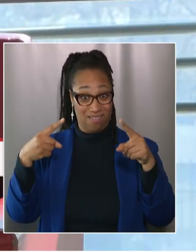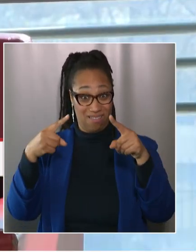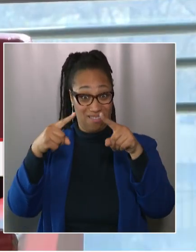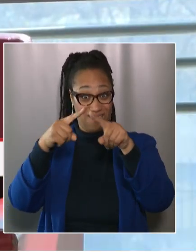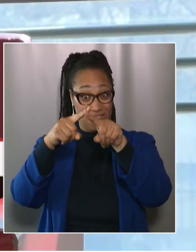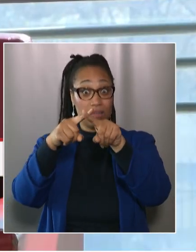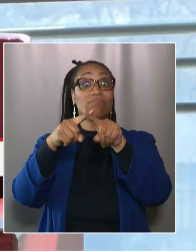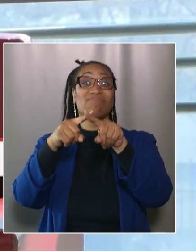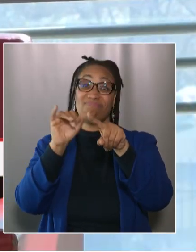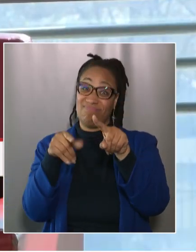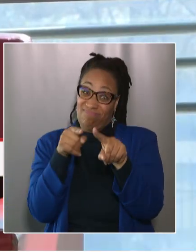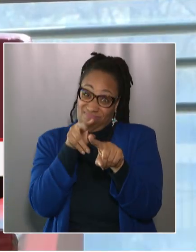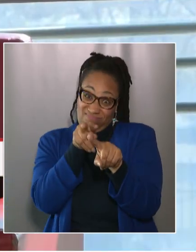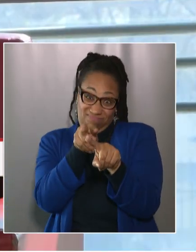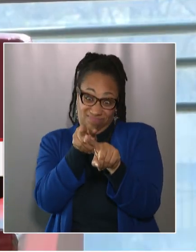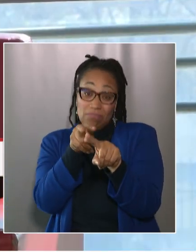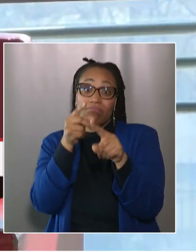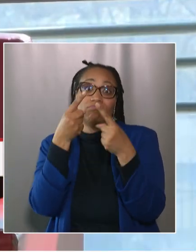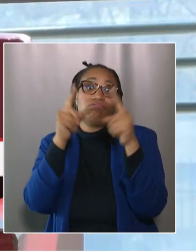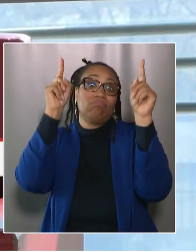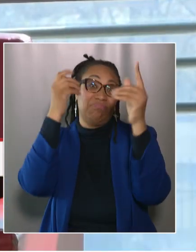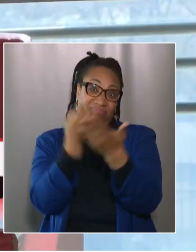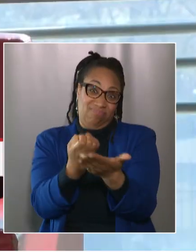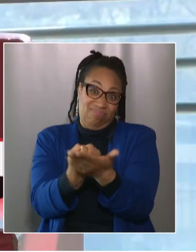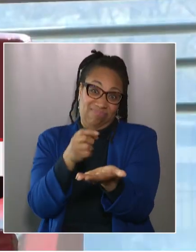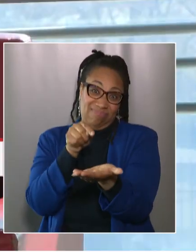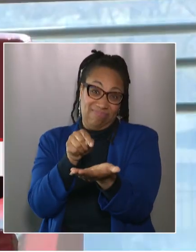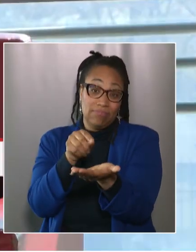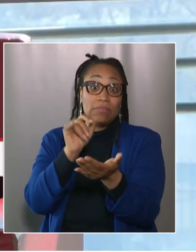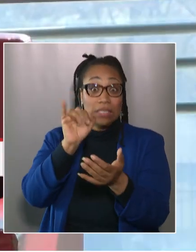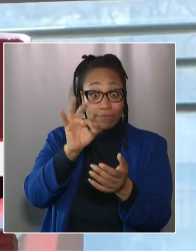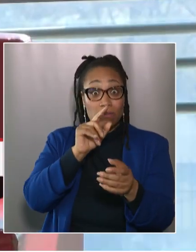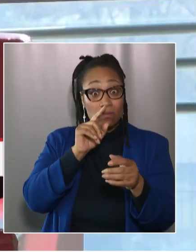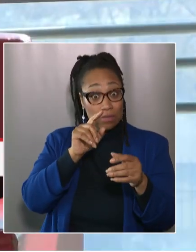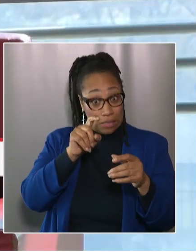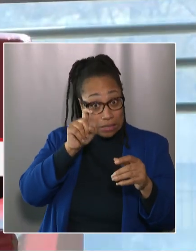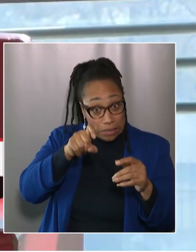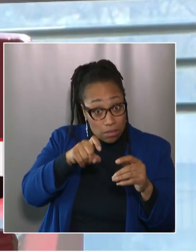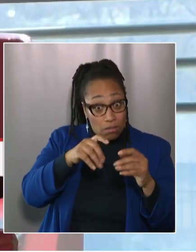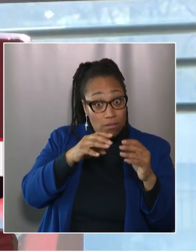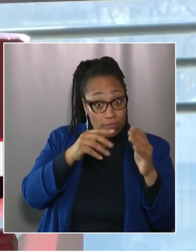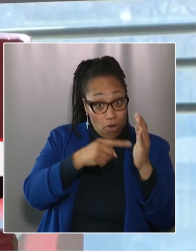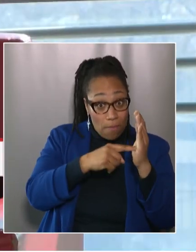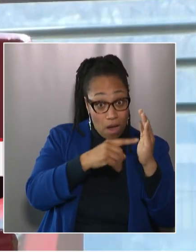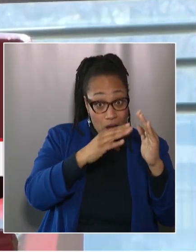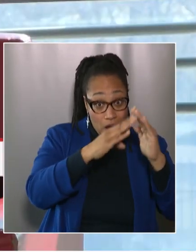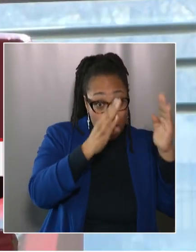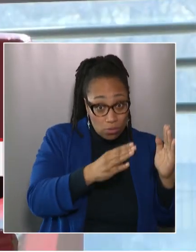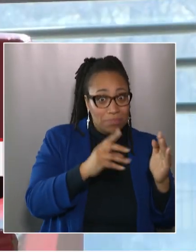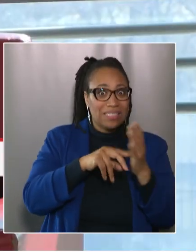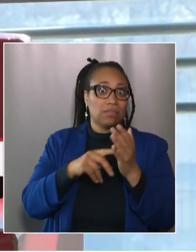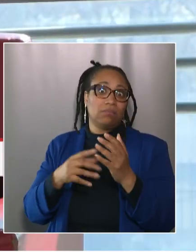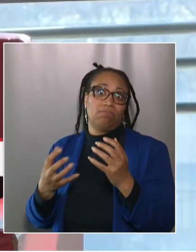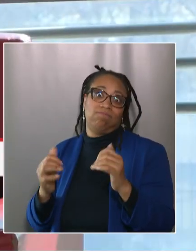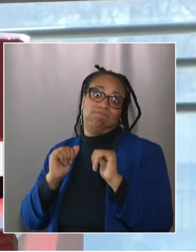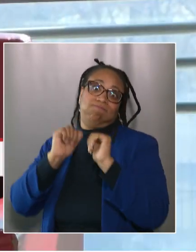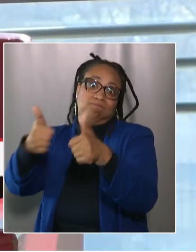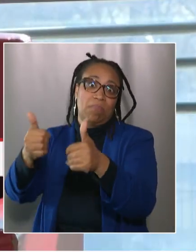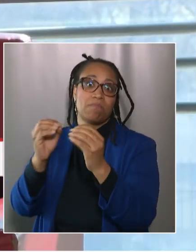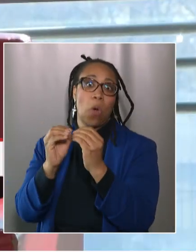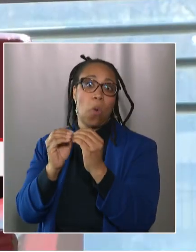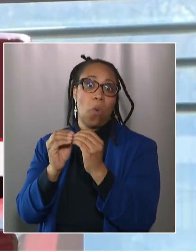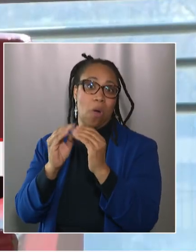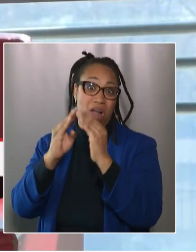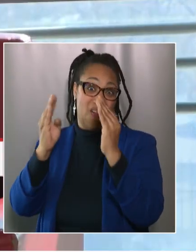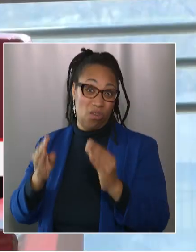housing to be more affordable, you need more housing. And it is too expensive. And I think